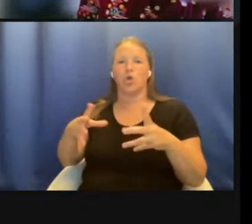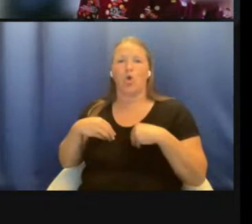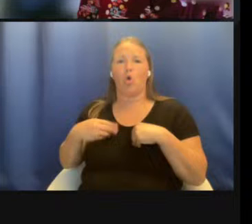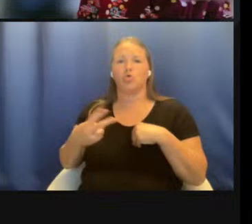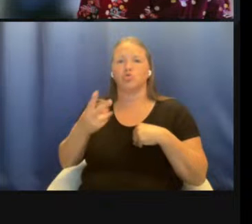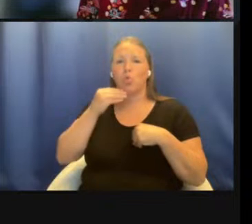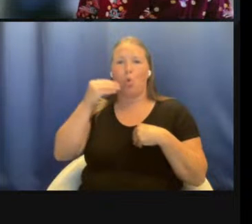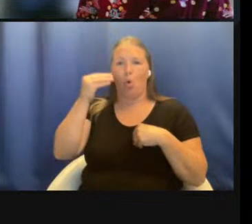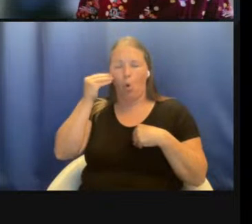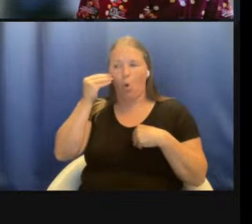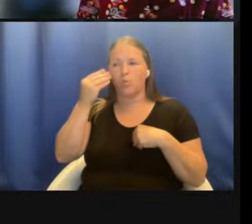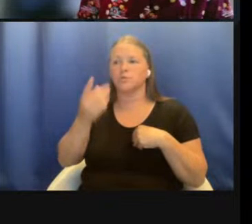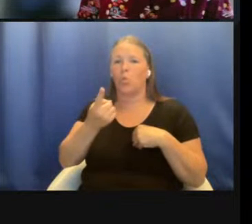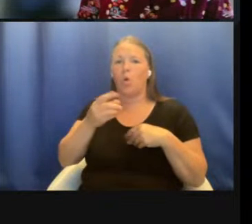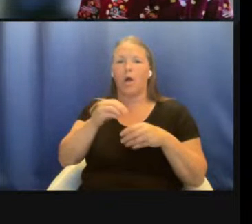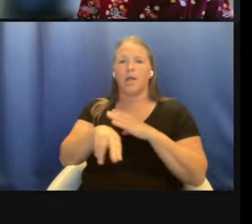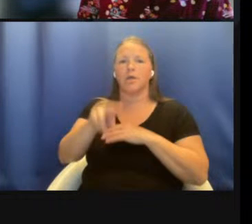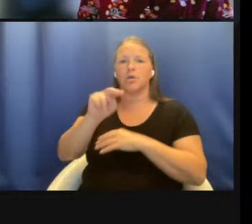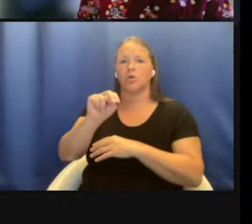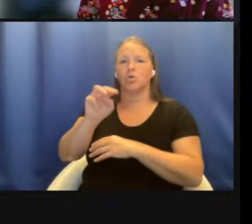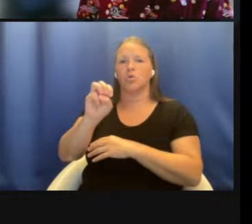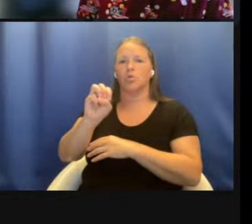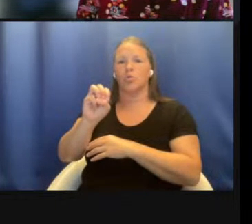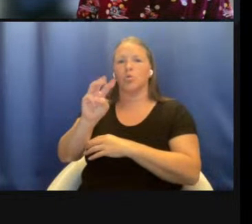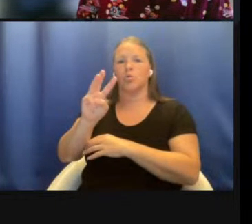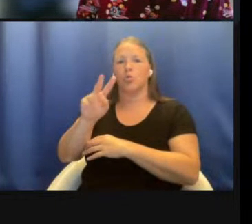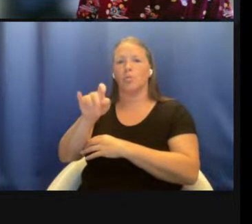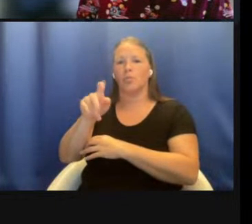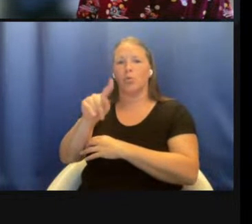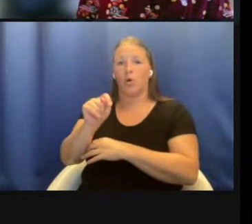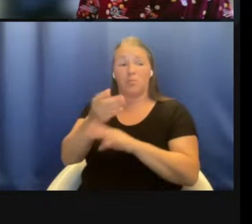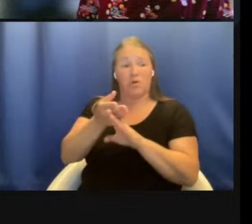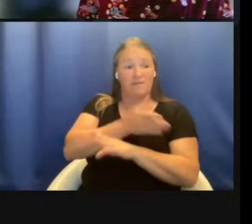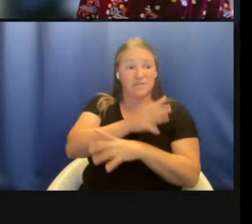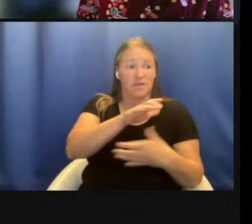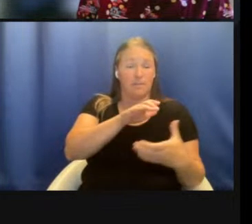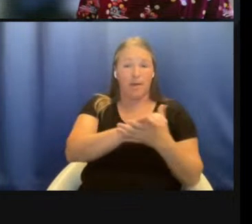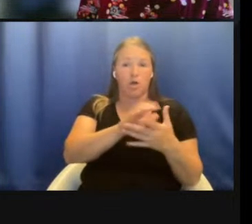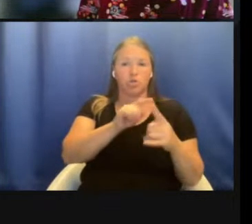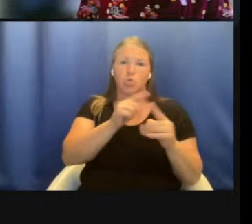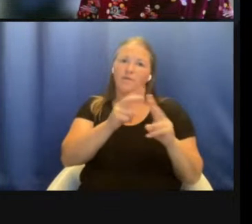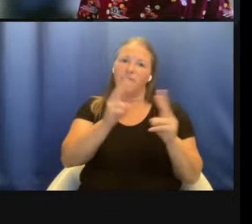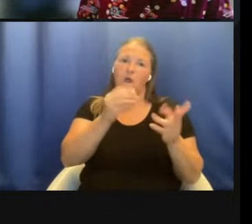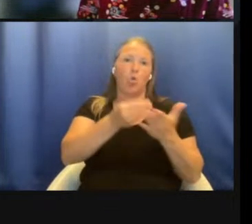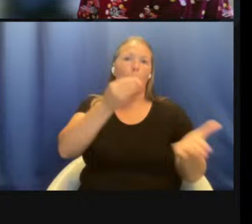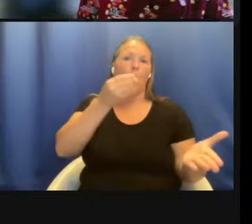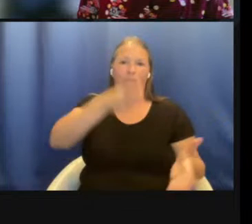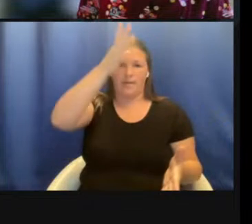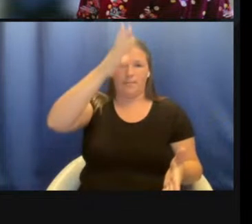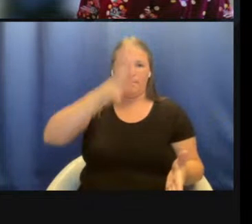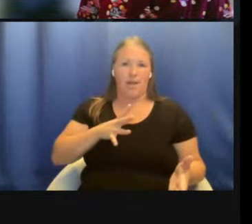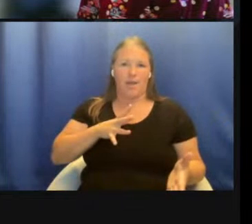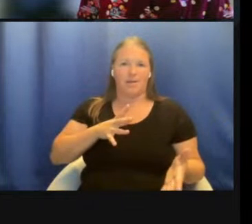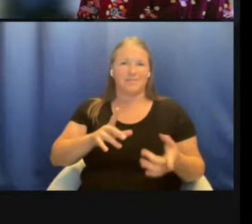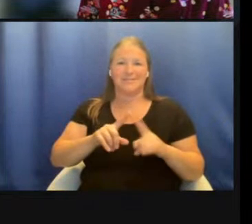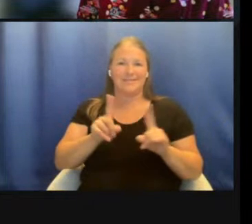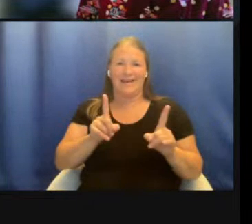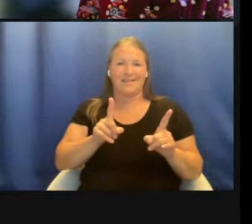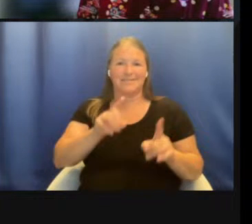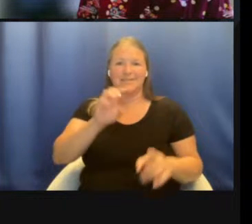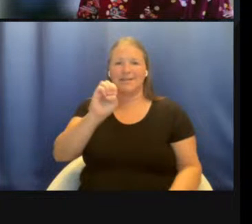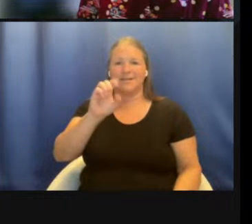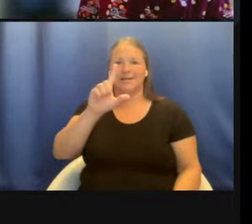previously been married to an extraordinarily wealthy man, and yet she is deemed beneath her. She also happens to